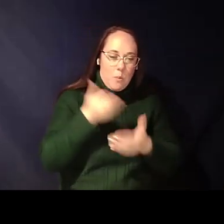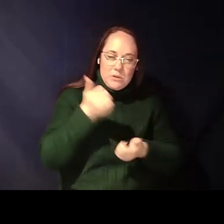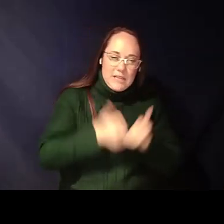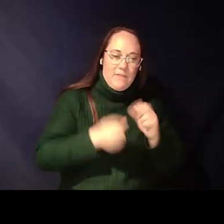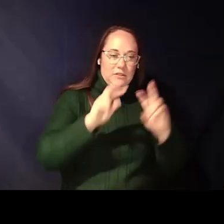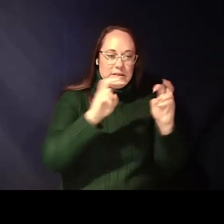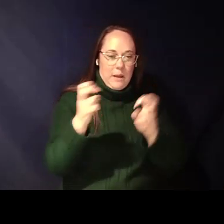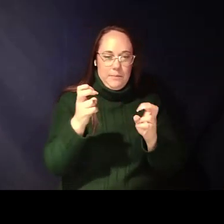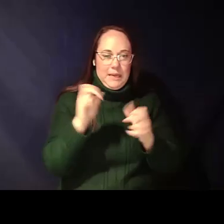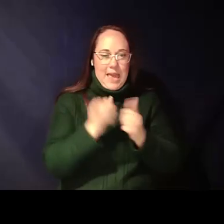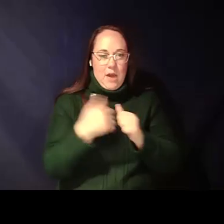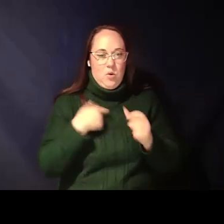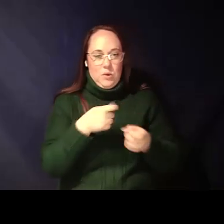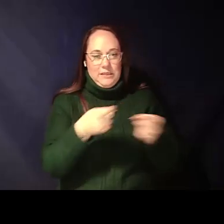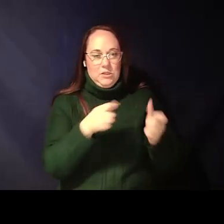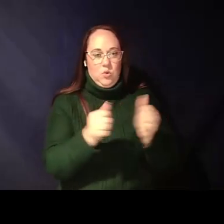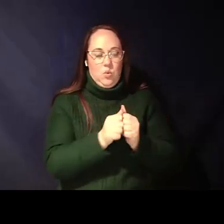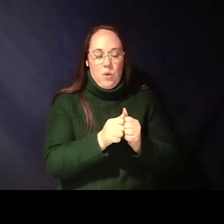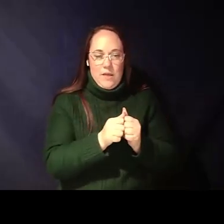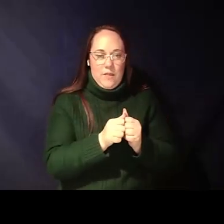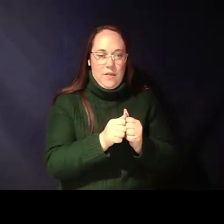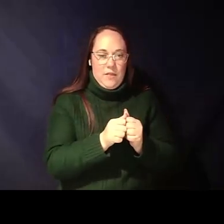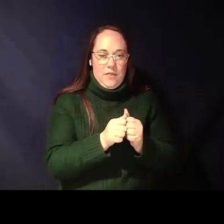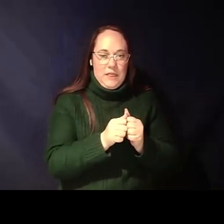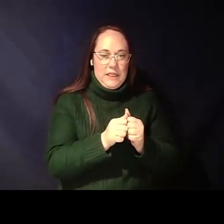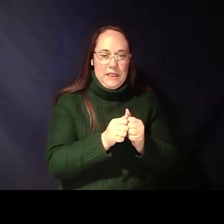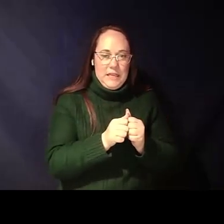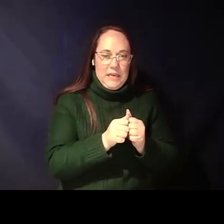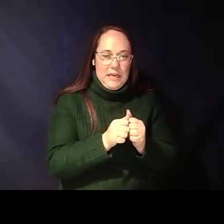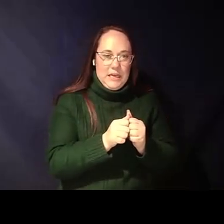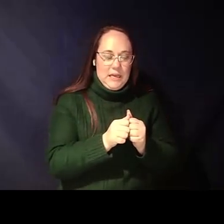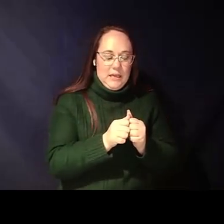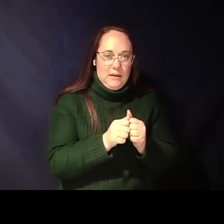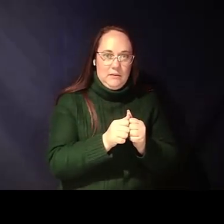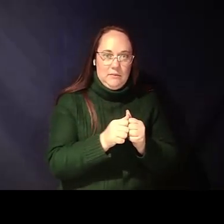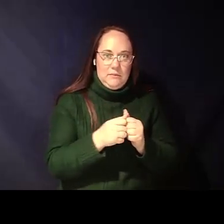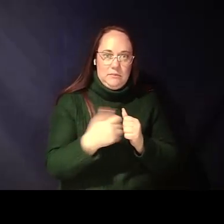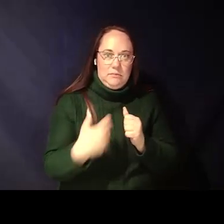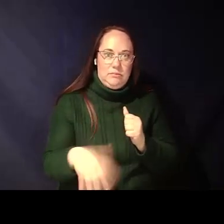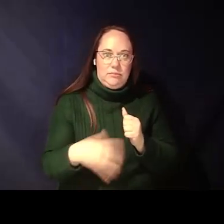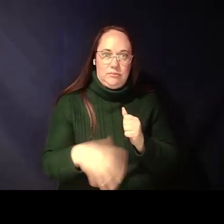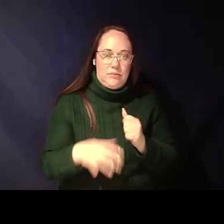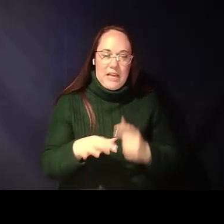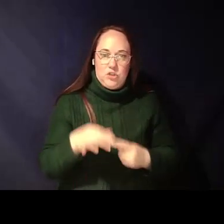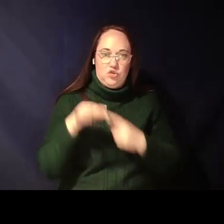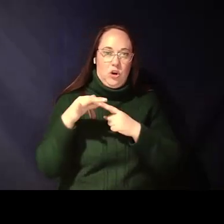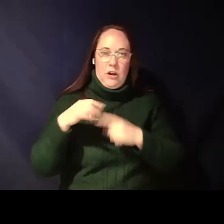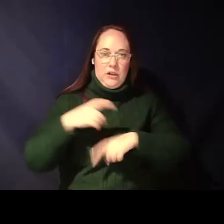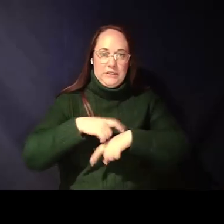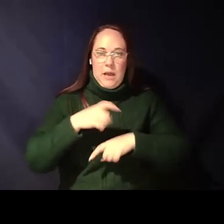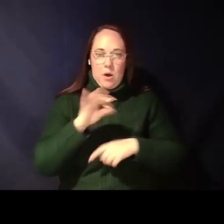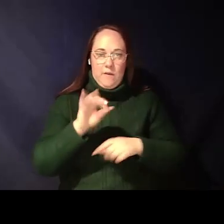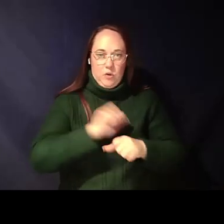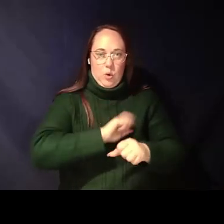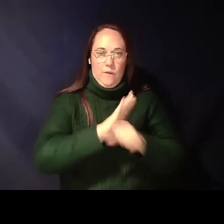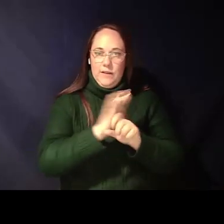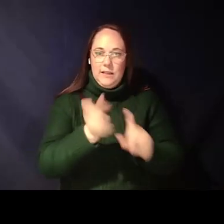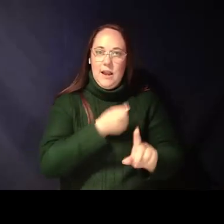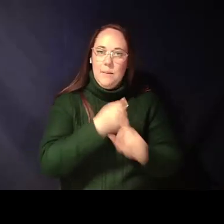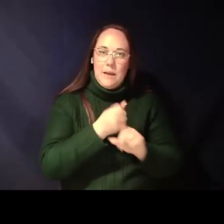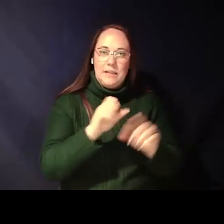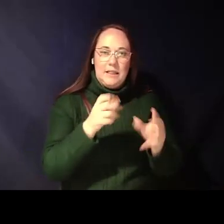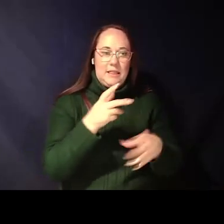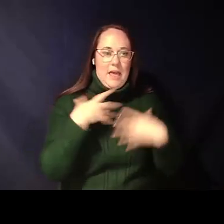how do we deal with the extraordinary time of COVID, which impacted our healthcare system, and